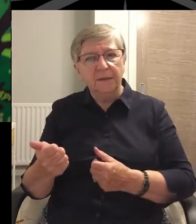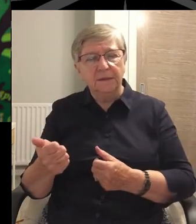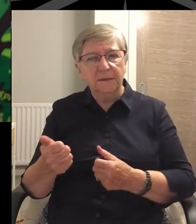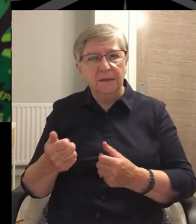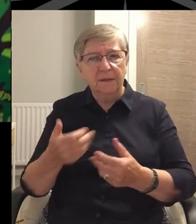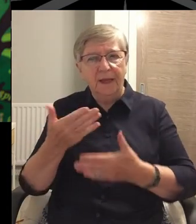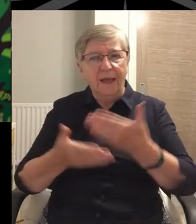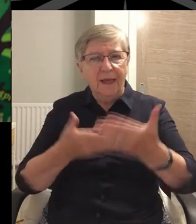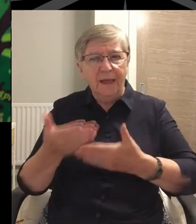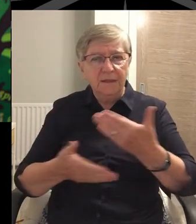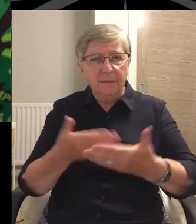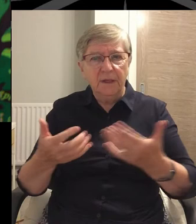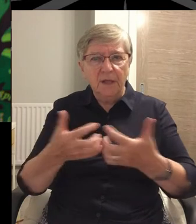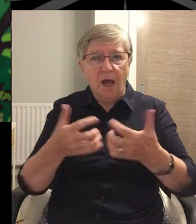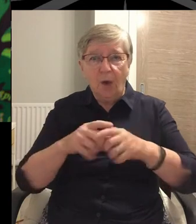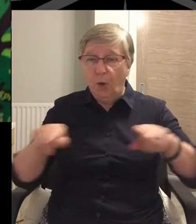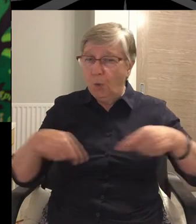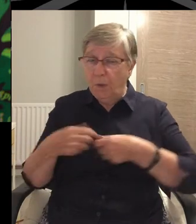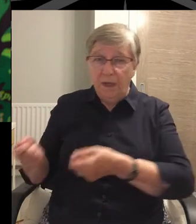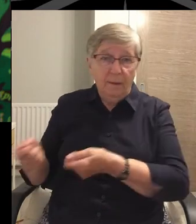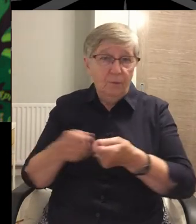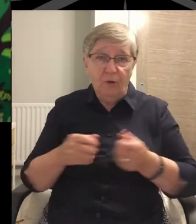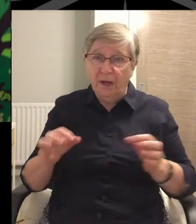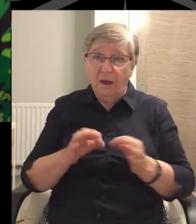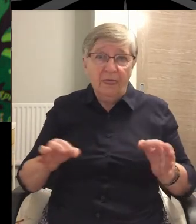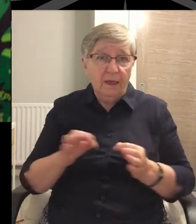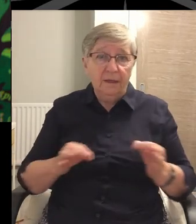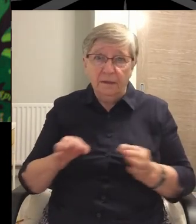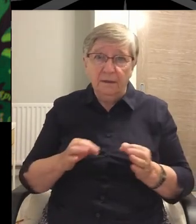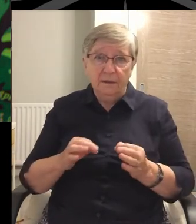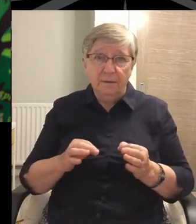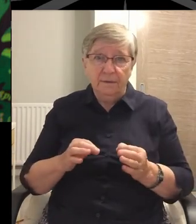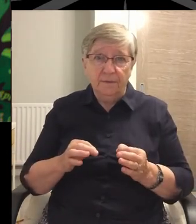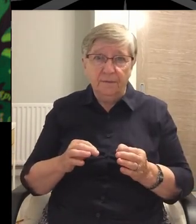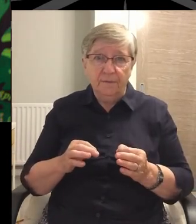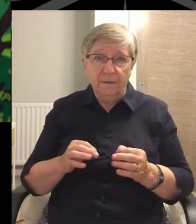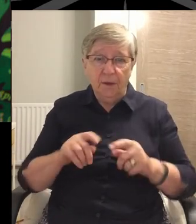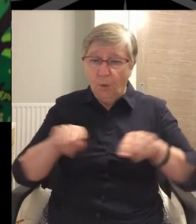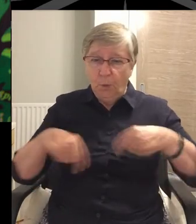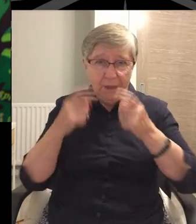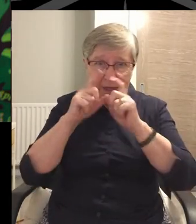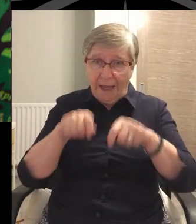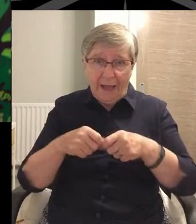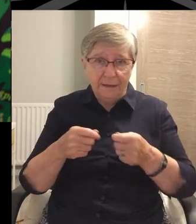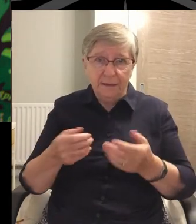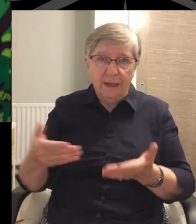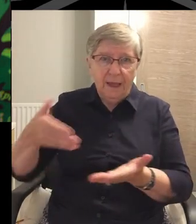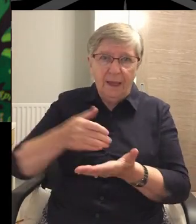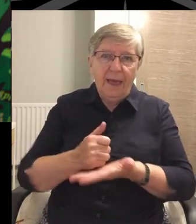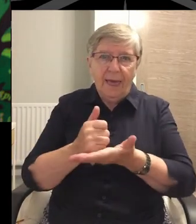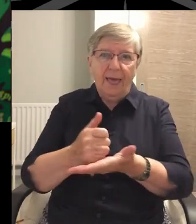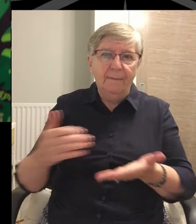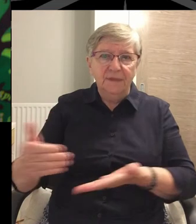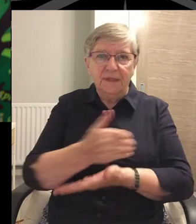A hymn that describes how we bring nothing as we come to God. We contribute nothing to